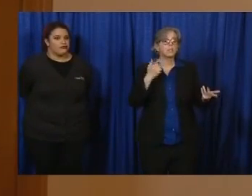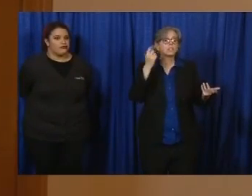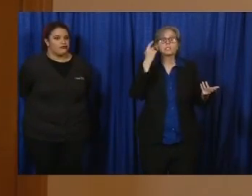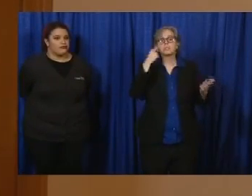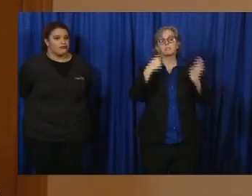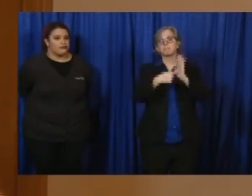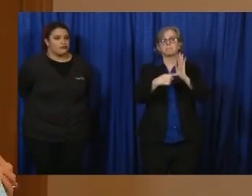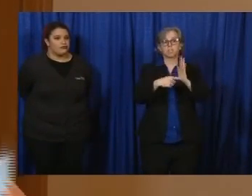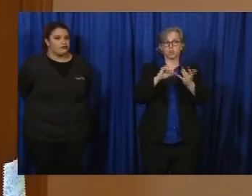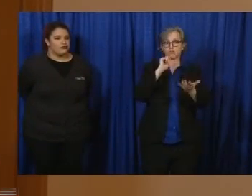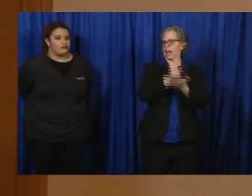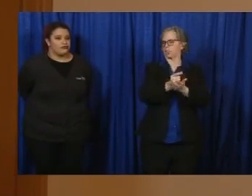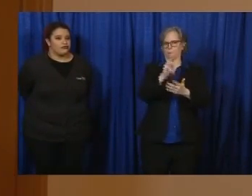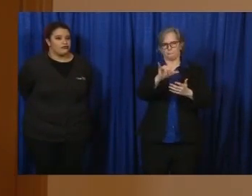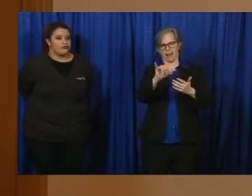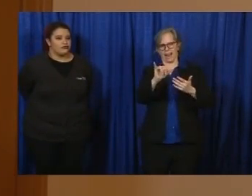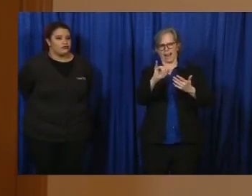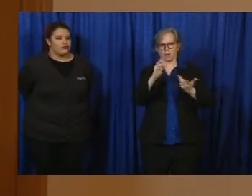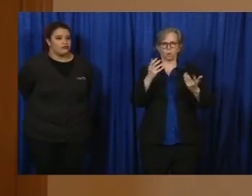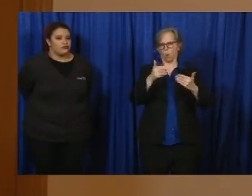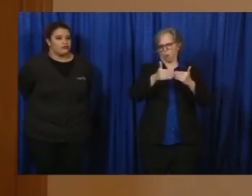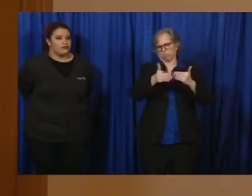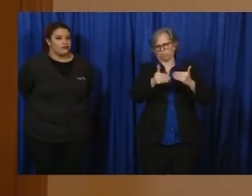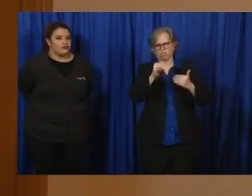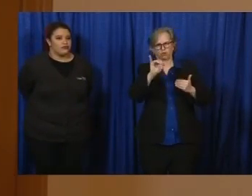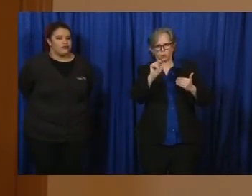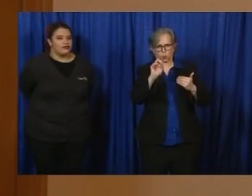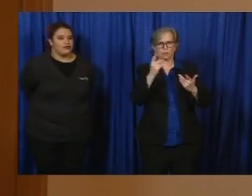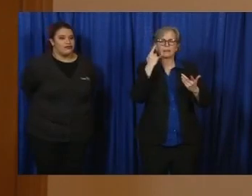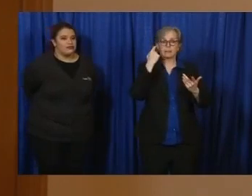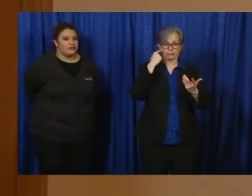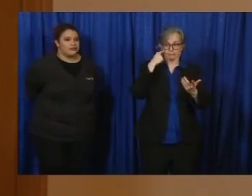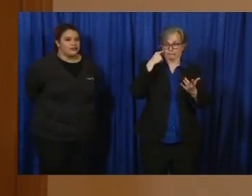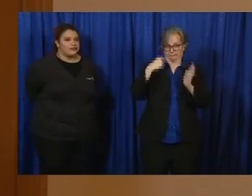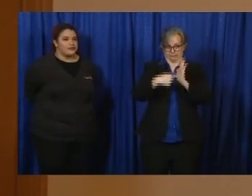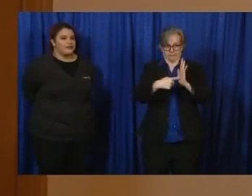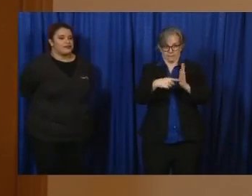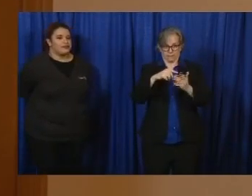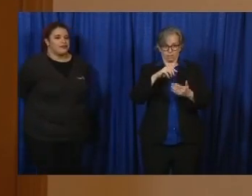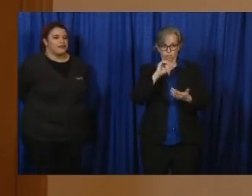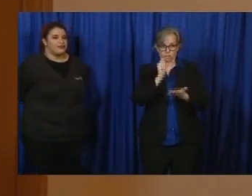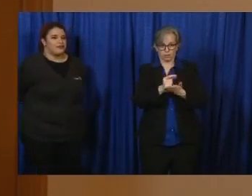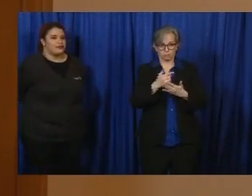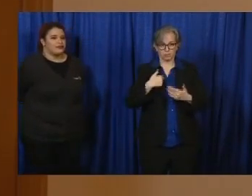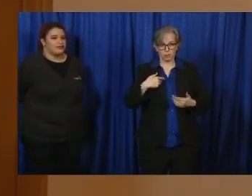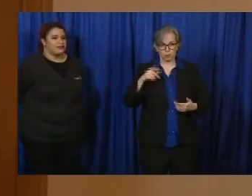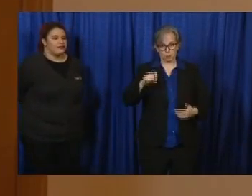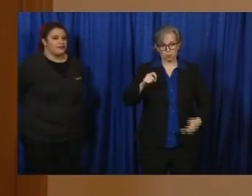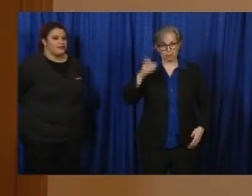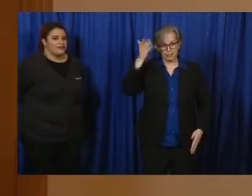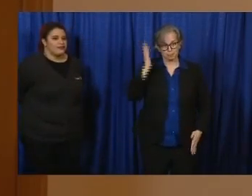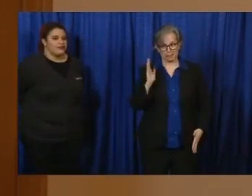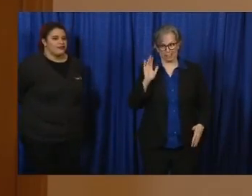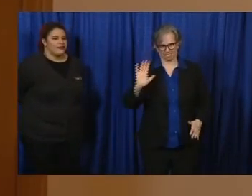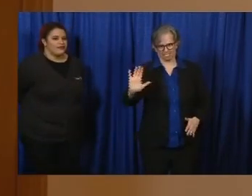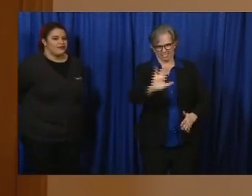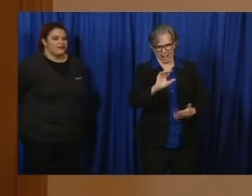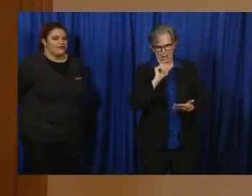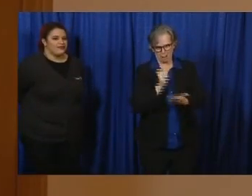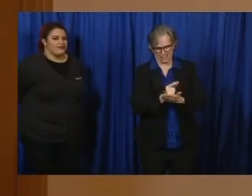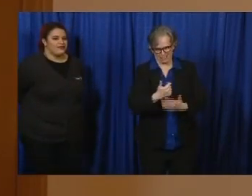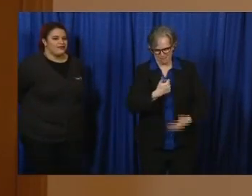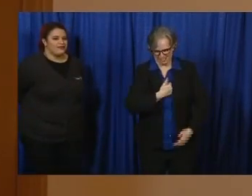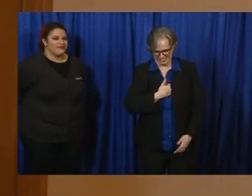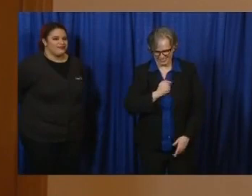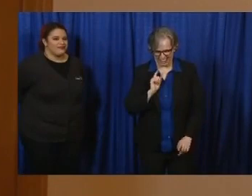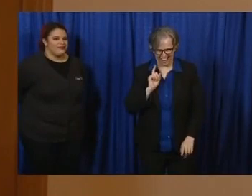it's often May. As a matter of fact, I was scheduled to speak at the commencement of NeoMed where I graduated. You know, those folks,